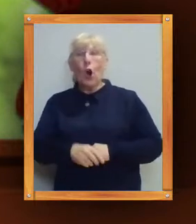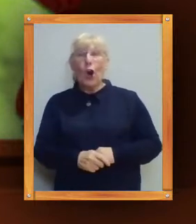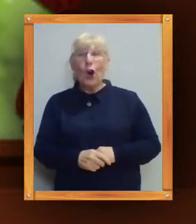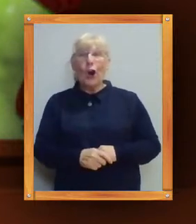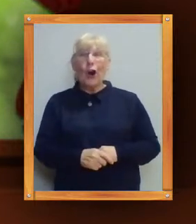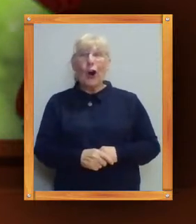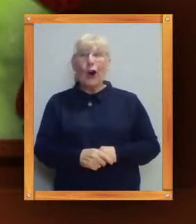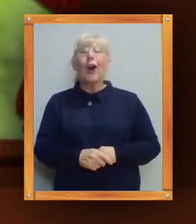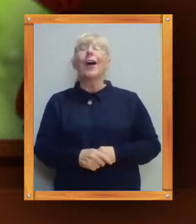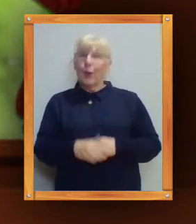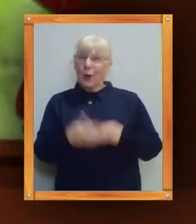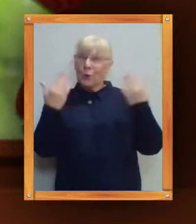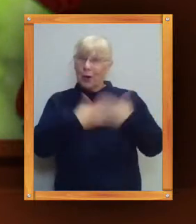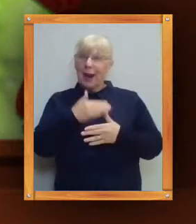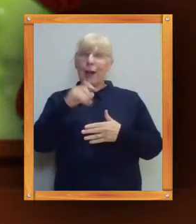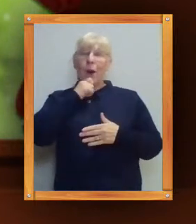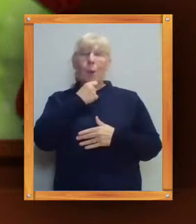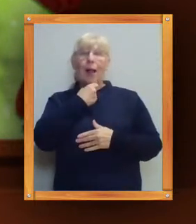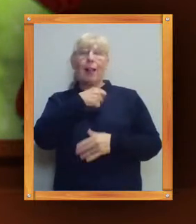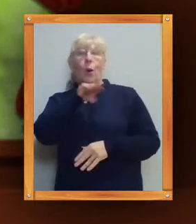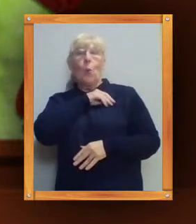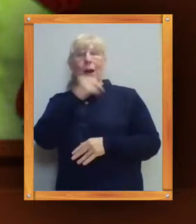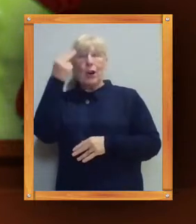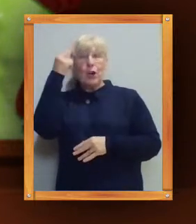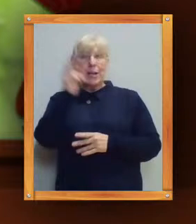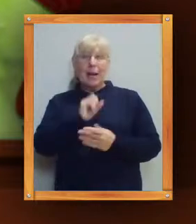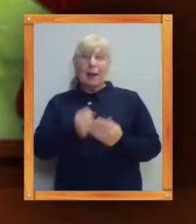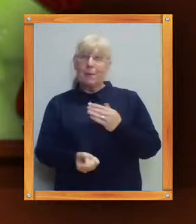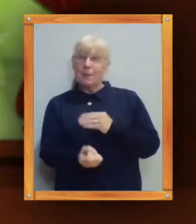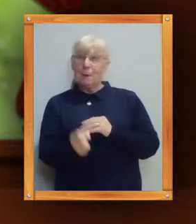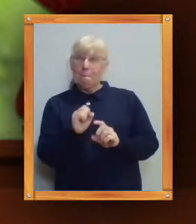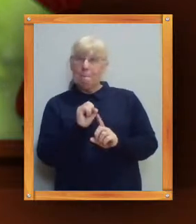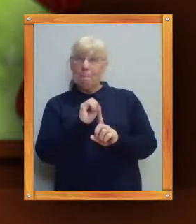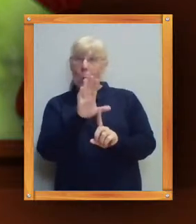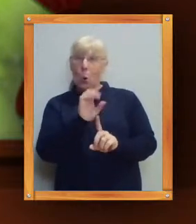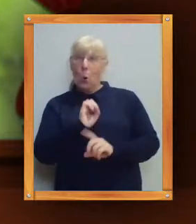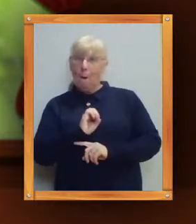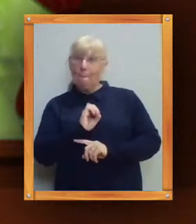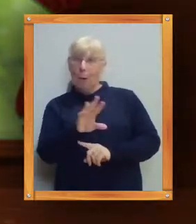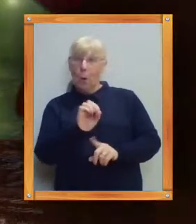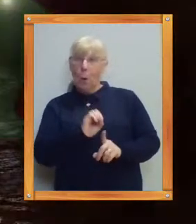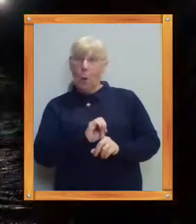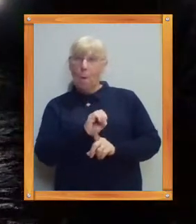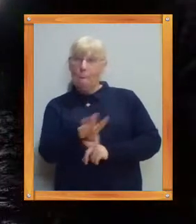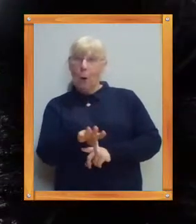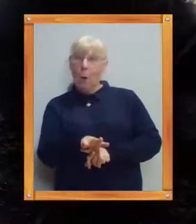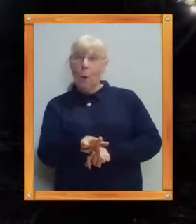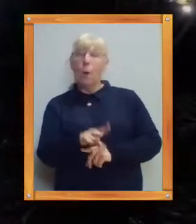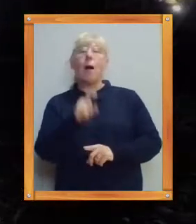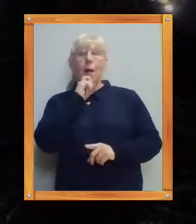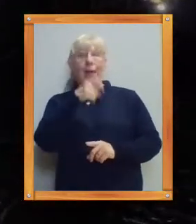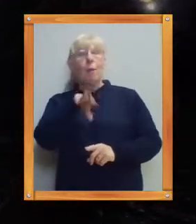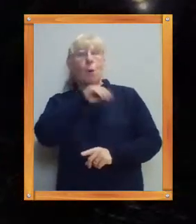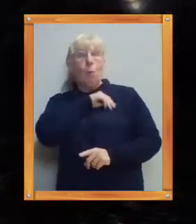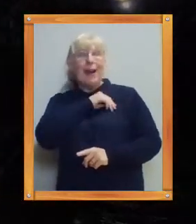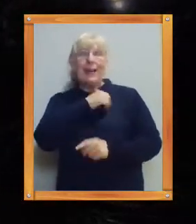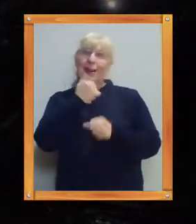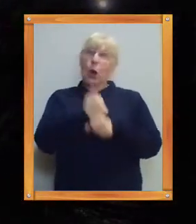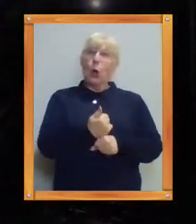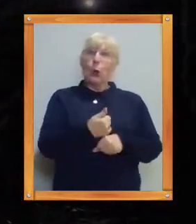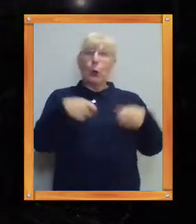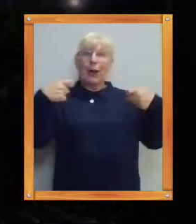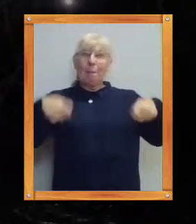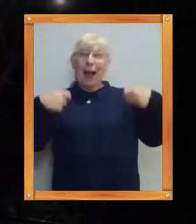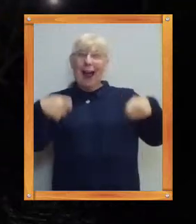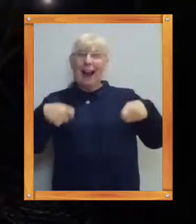up winners' names on the screen, and they will win Antrim and Newtownabbey Borough Council goodie bags. So keep an eye out and an ear out for